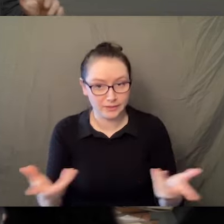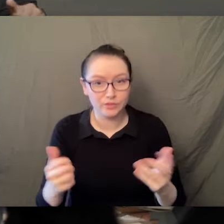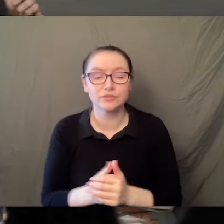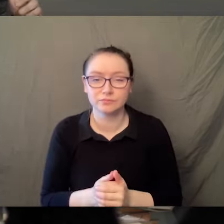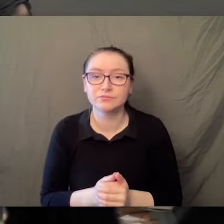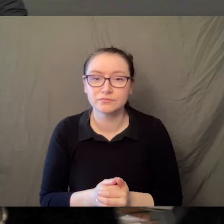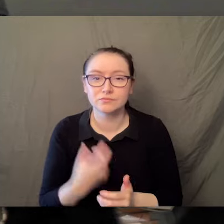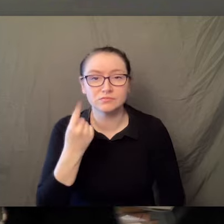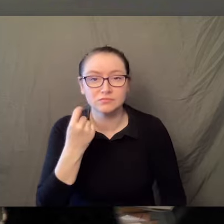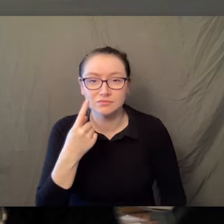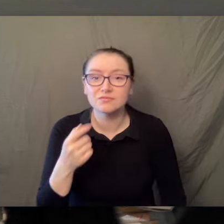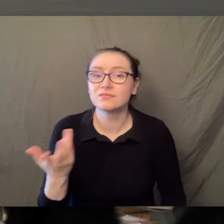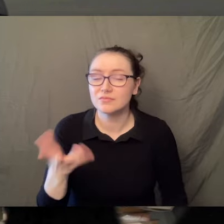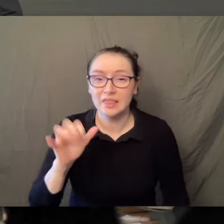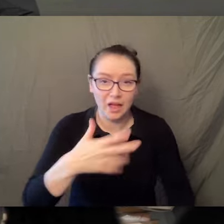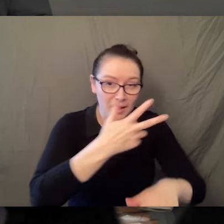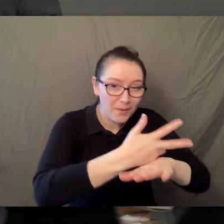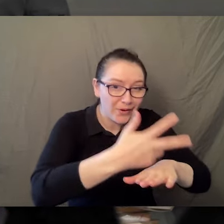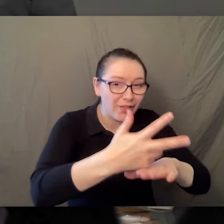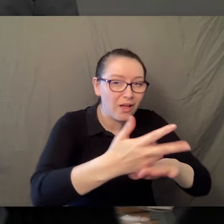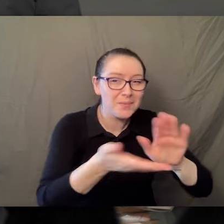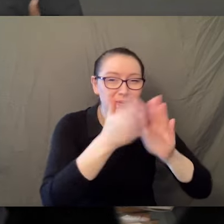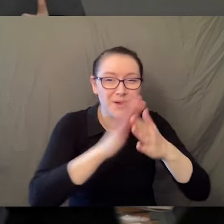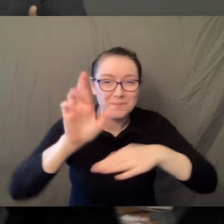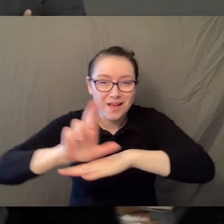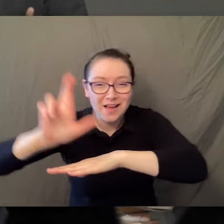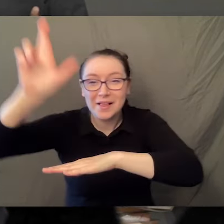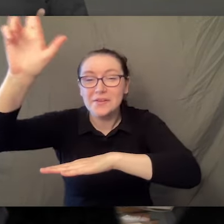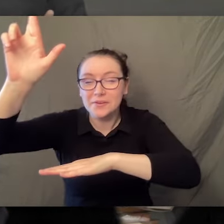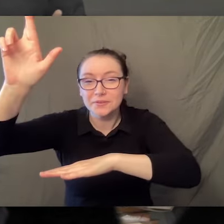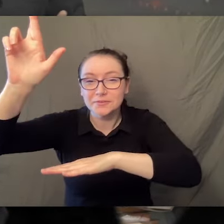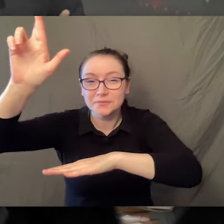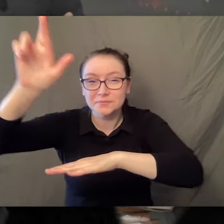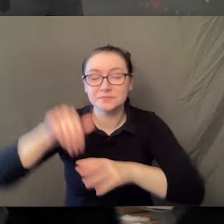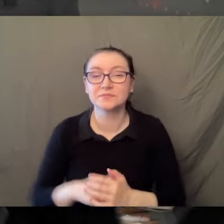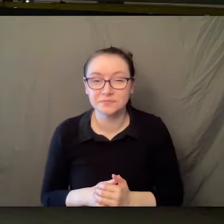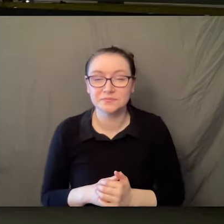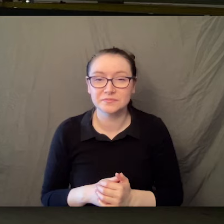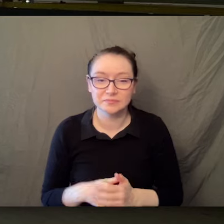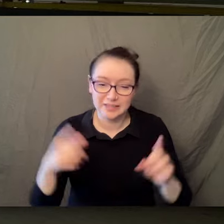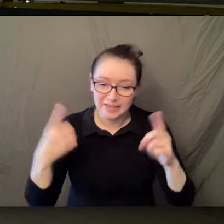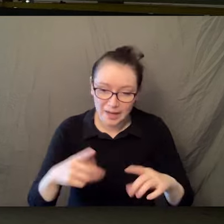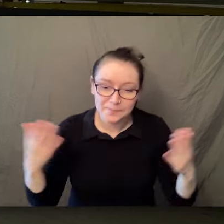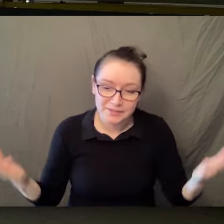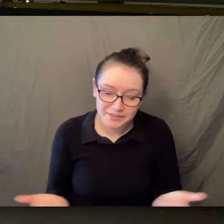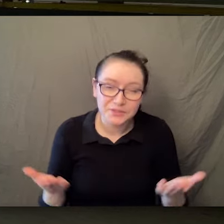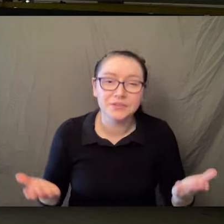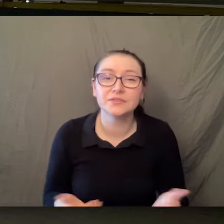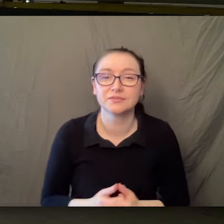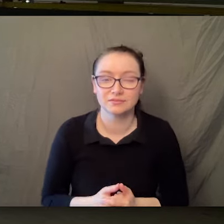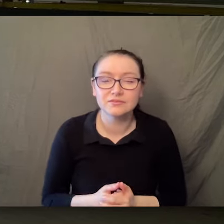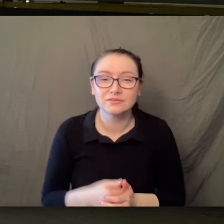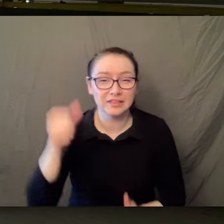places. They happen here, on a sleepy coast where you convert that old parking lot into a launch site. Or they happen here, in a